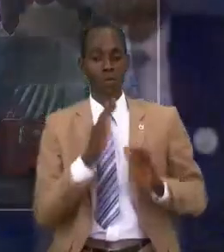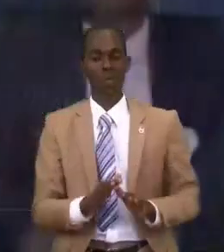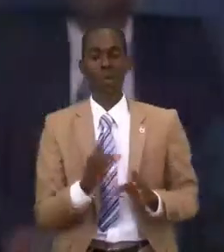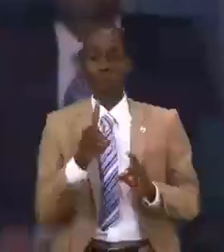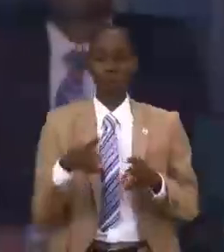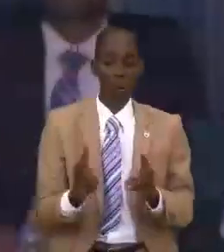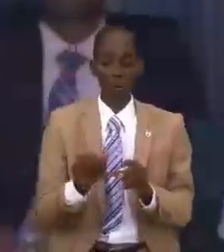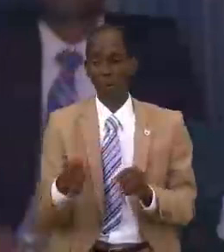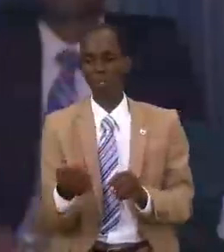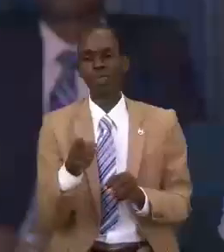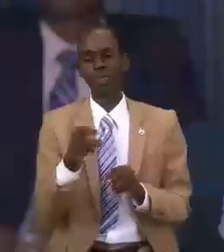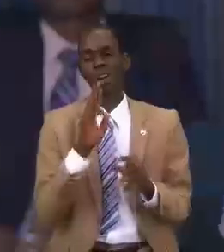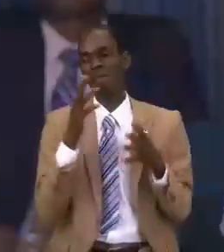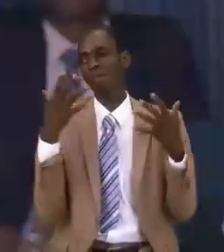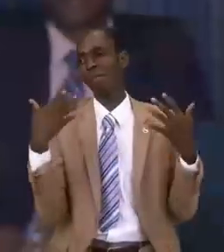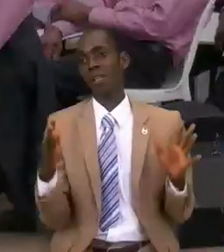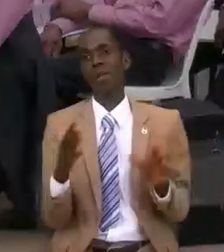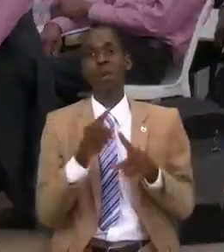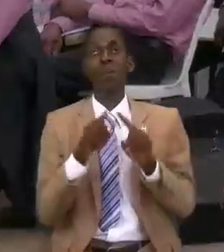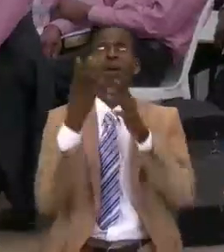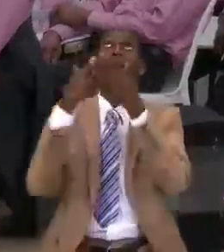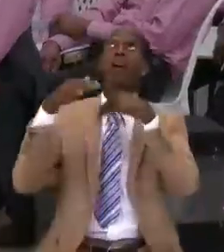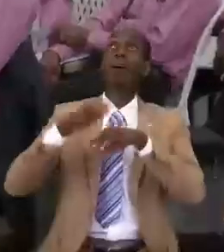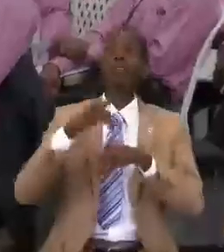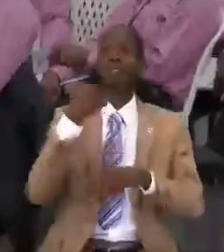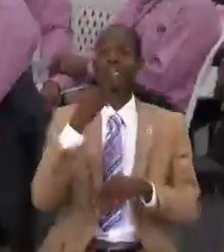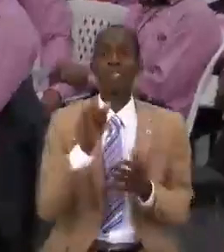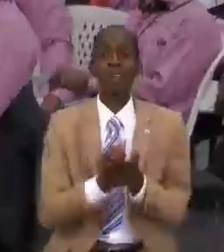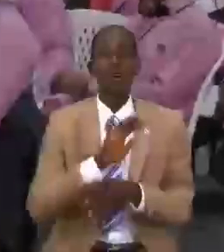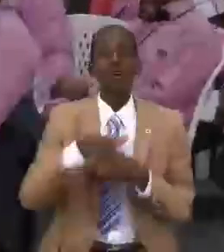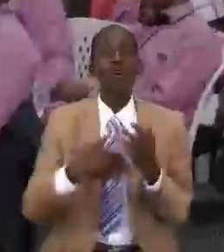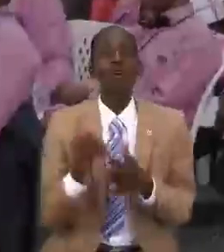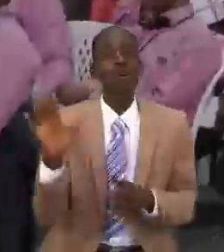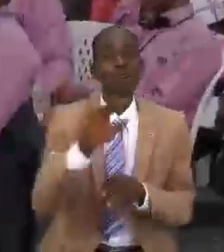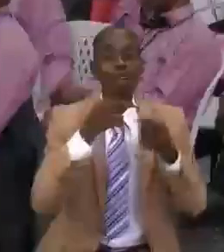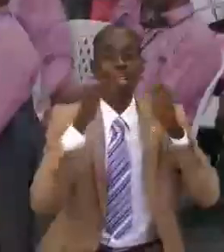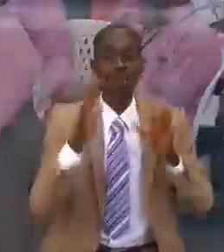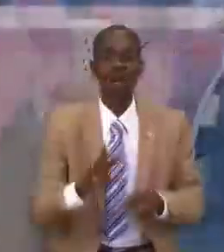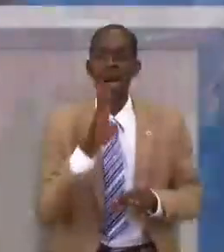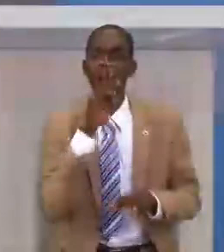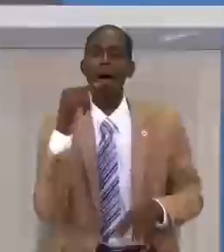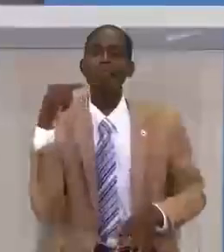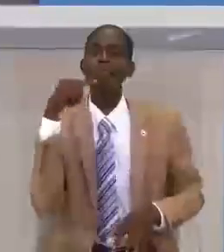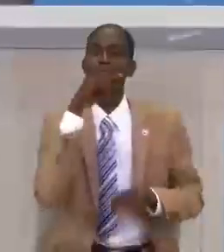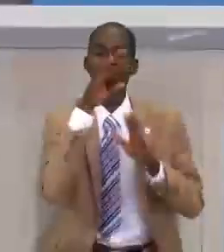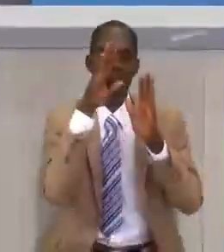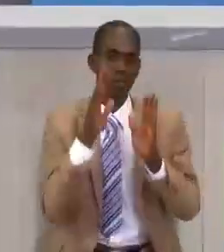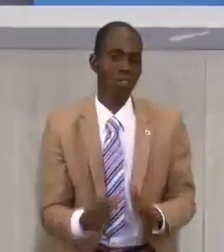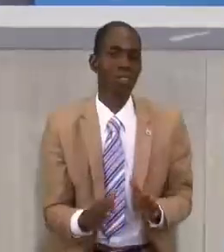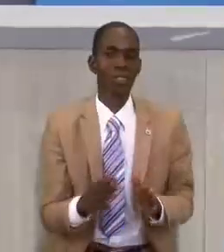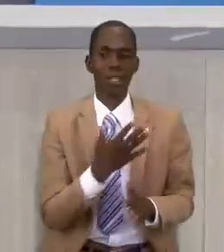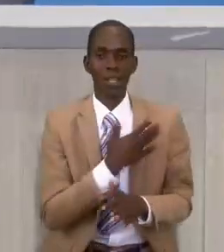your enemies are liars. Yeah. And so Moses stretched the rod, and the sea